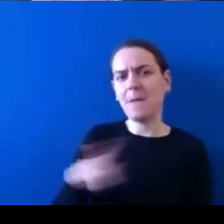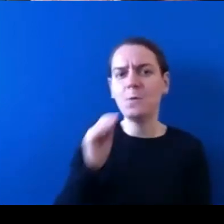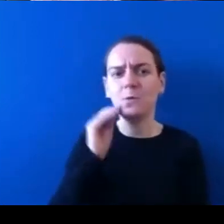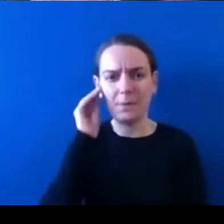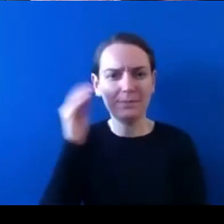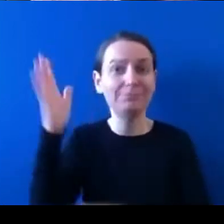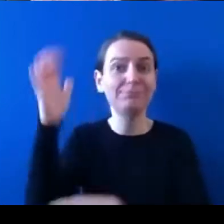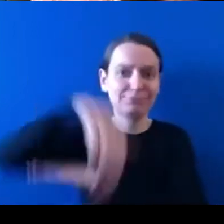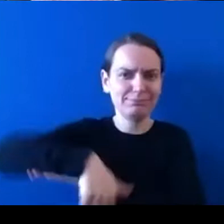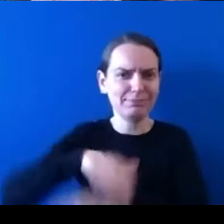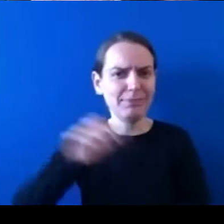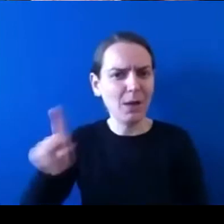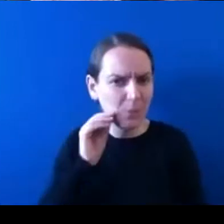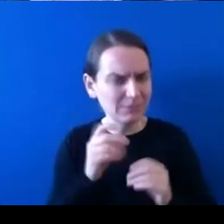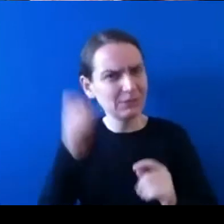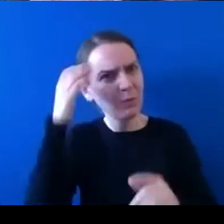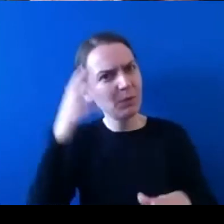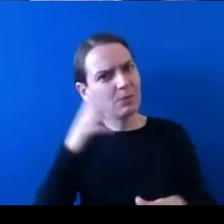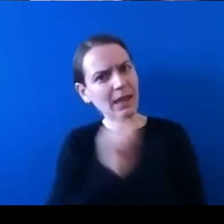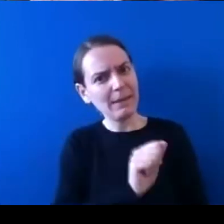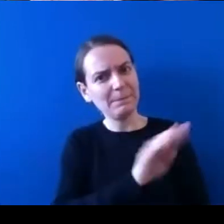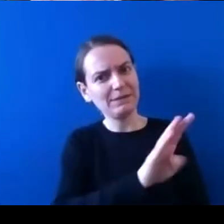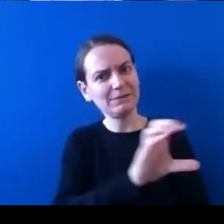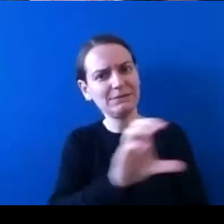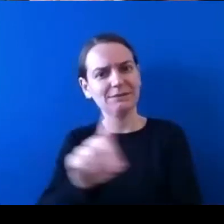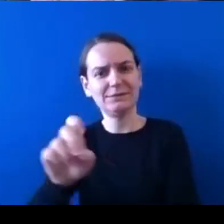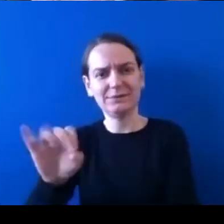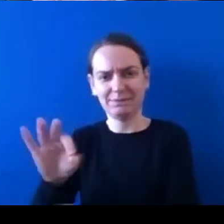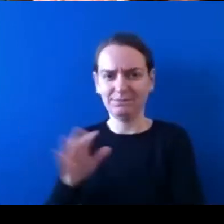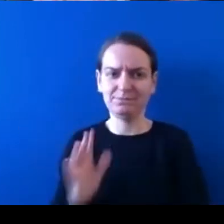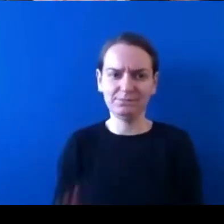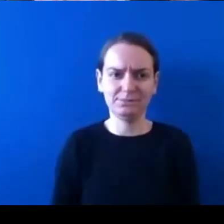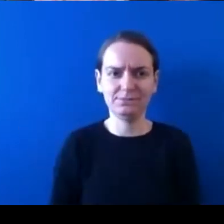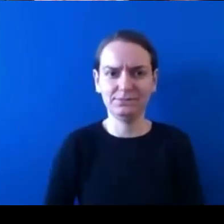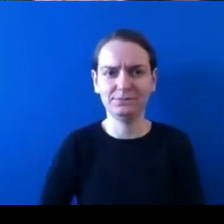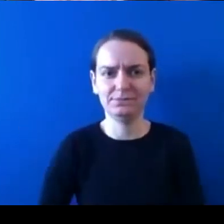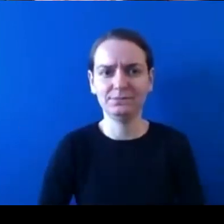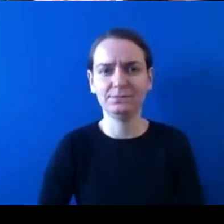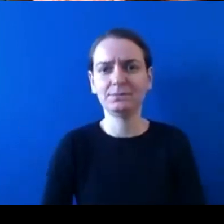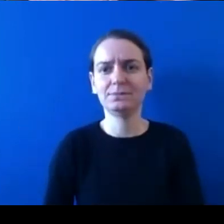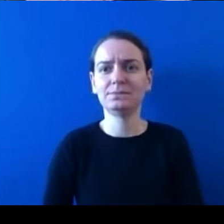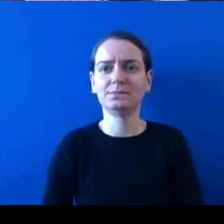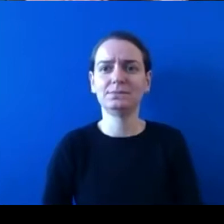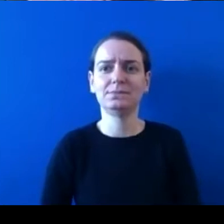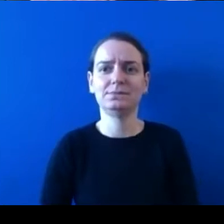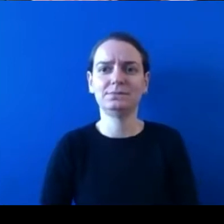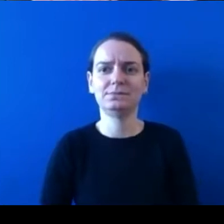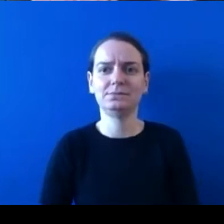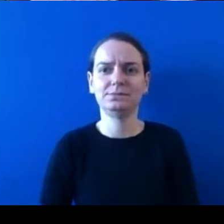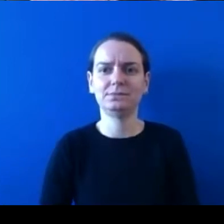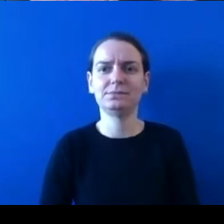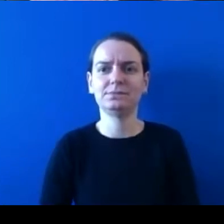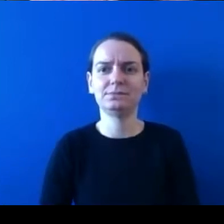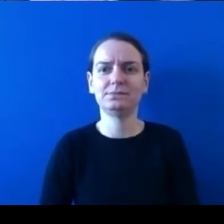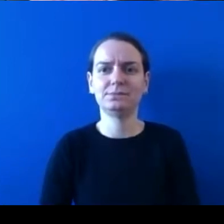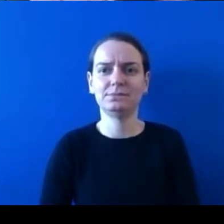classes are, or do you want a dorm at the other end of campus? you need to decide that. Do I want to just